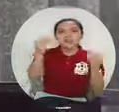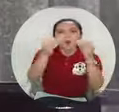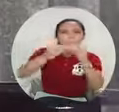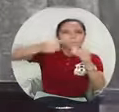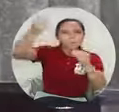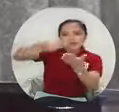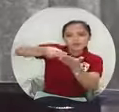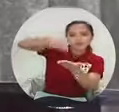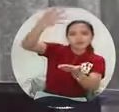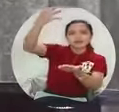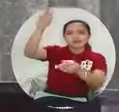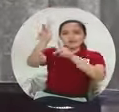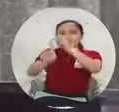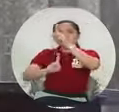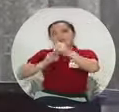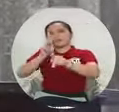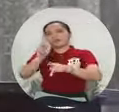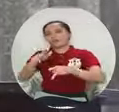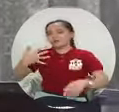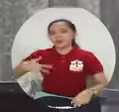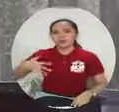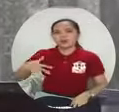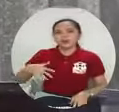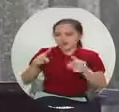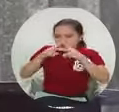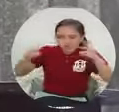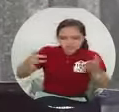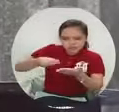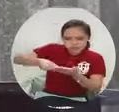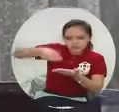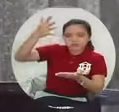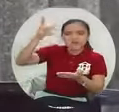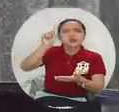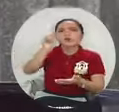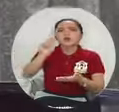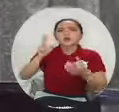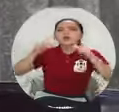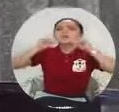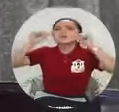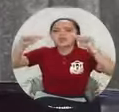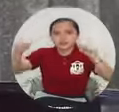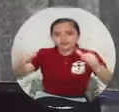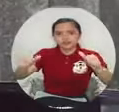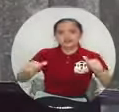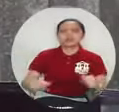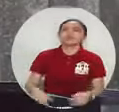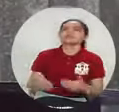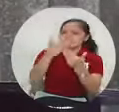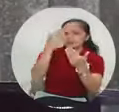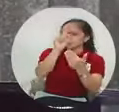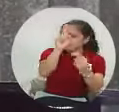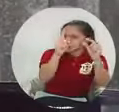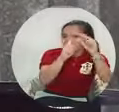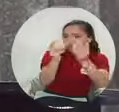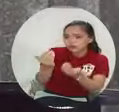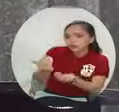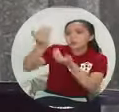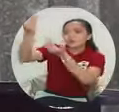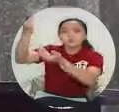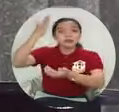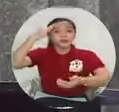Philippines, one great word that is being emphasized: commitment. Commitment. In the fields of